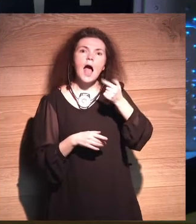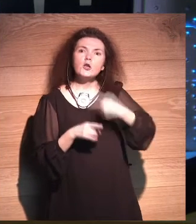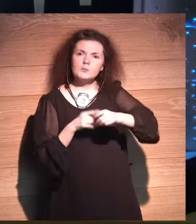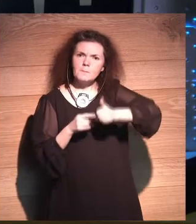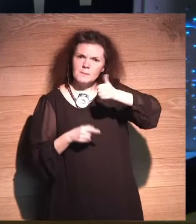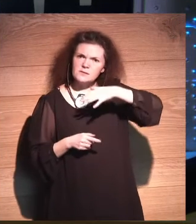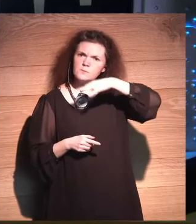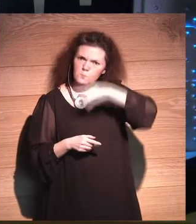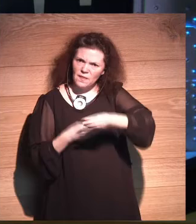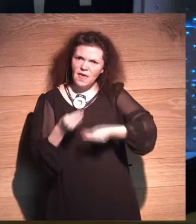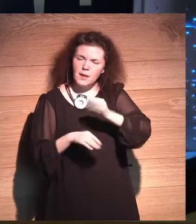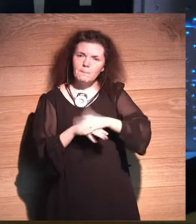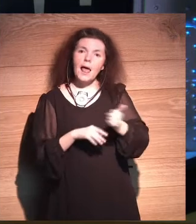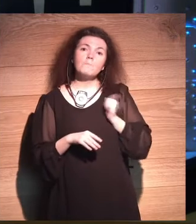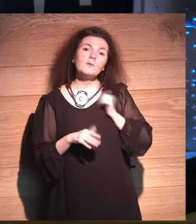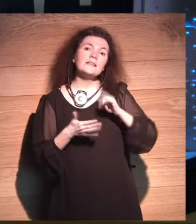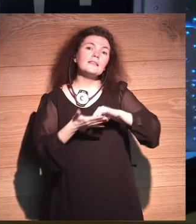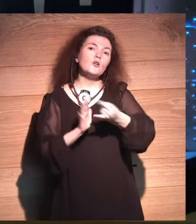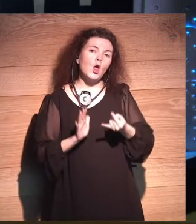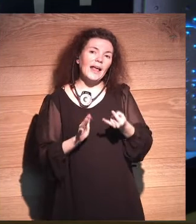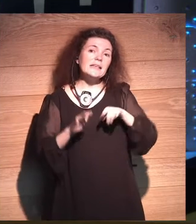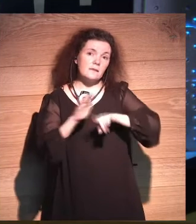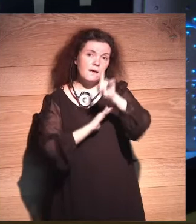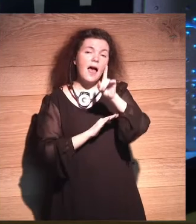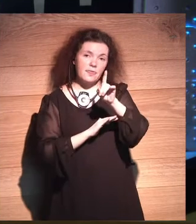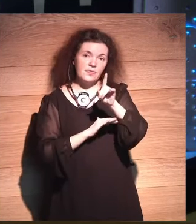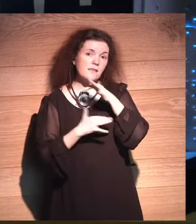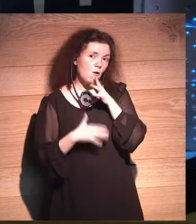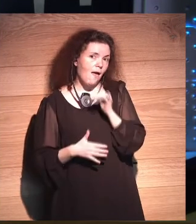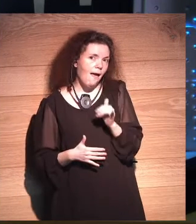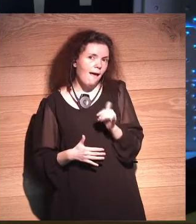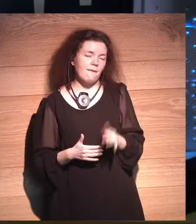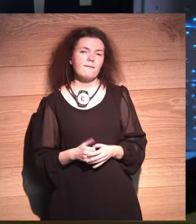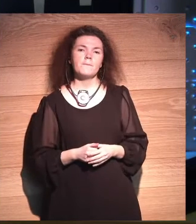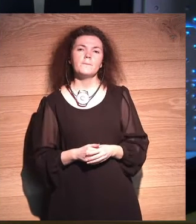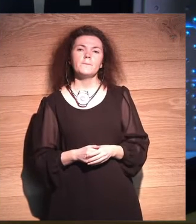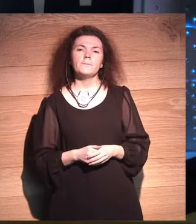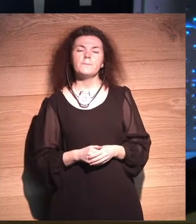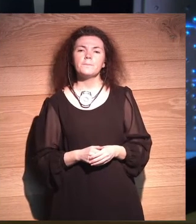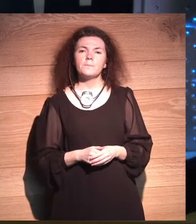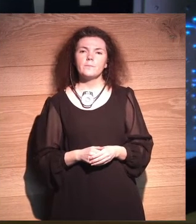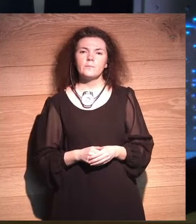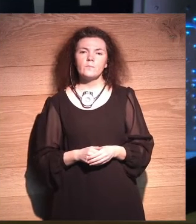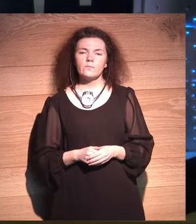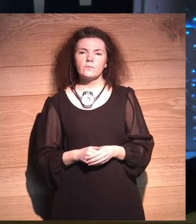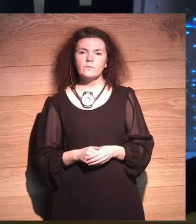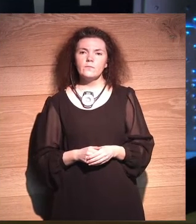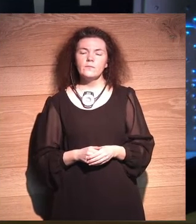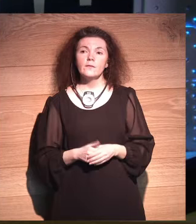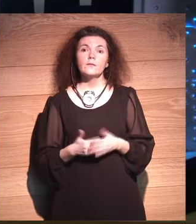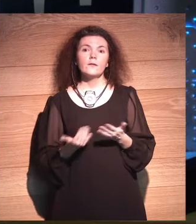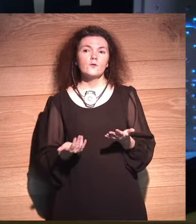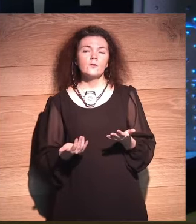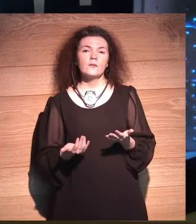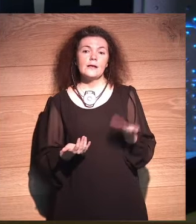the technologies that we have that can allow us to govern better and differently. So you've heard previously from Kathy O'Neill